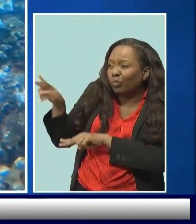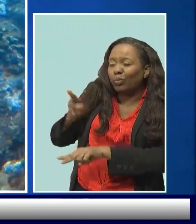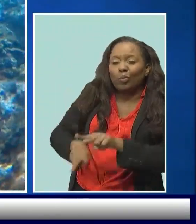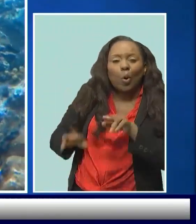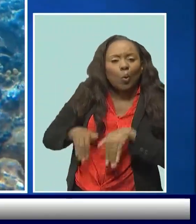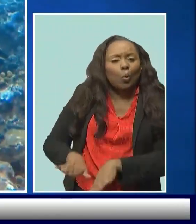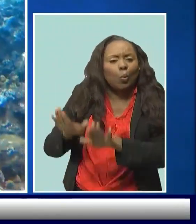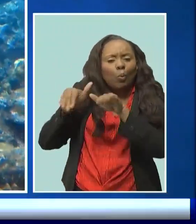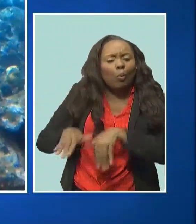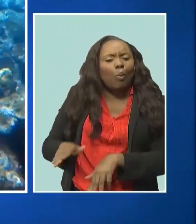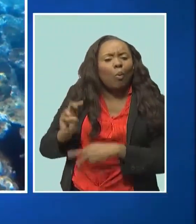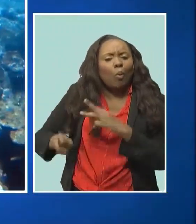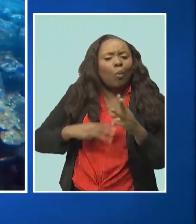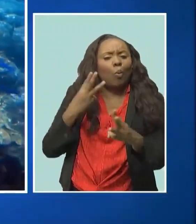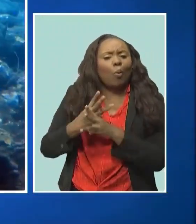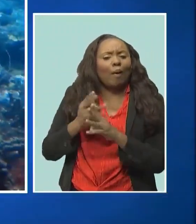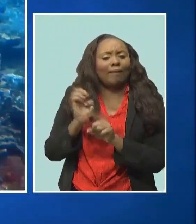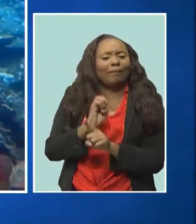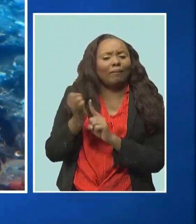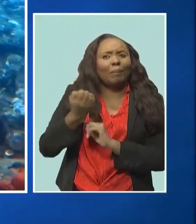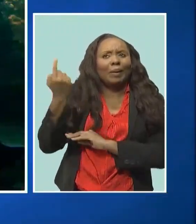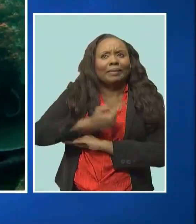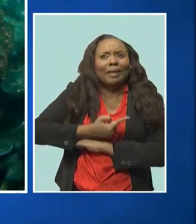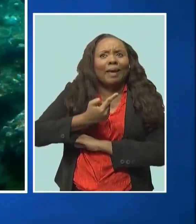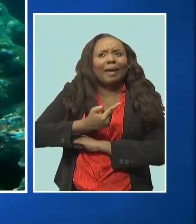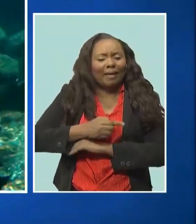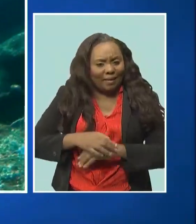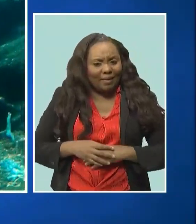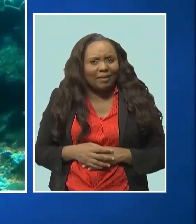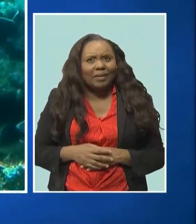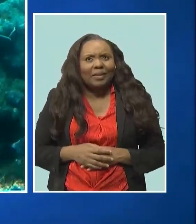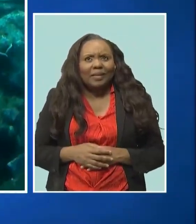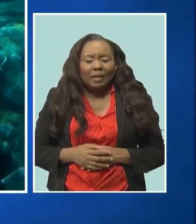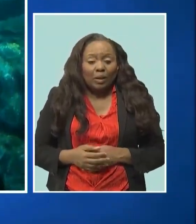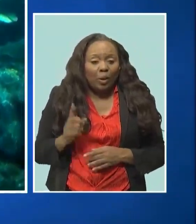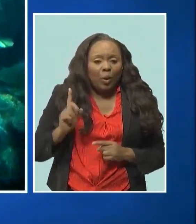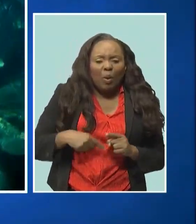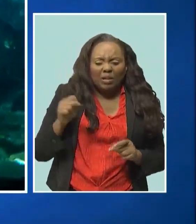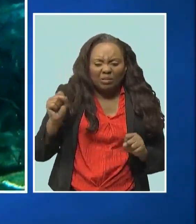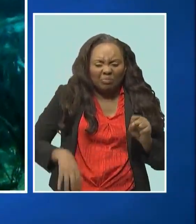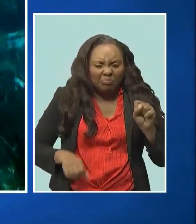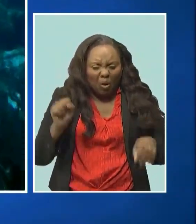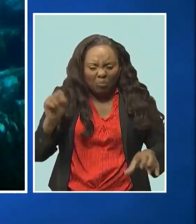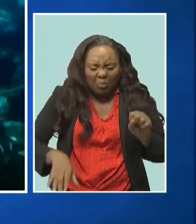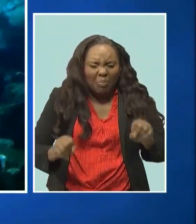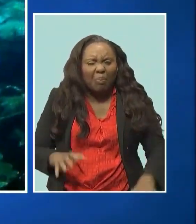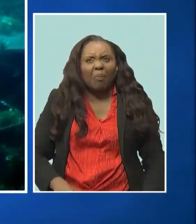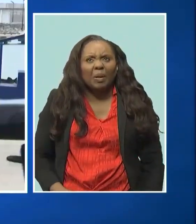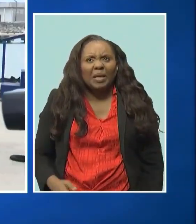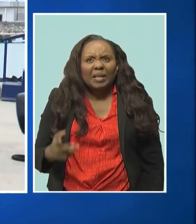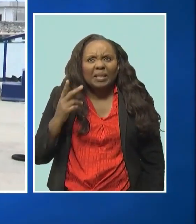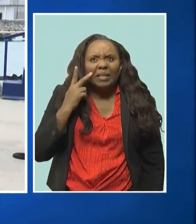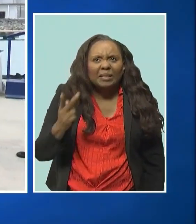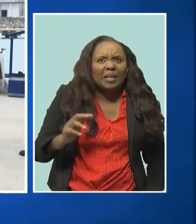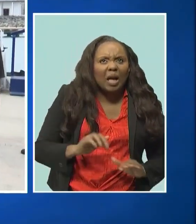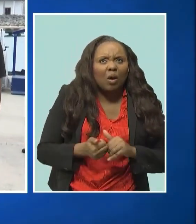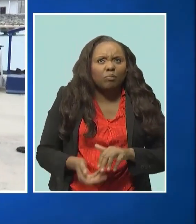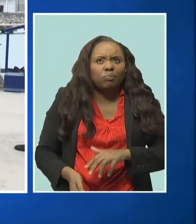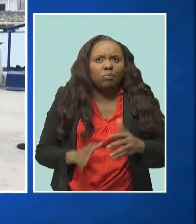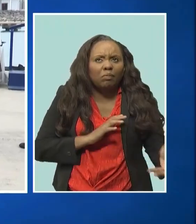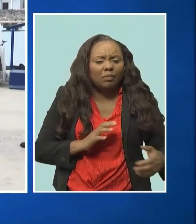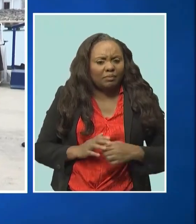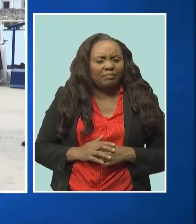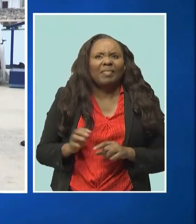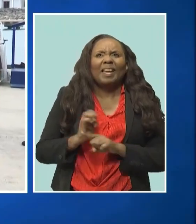World Environmental Day. The dangers of polluting this area were explained to them. Environment Minister Adrian Ford told the